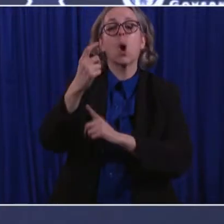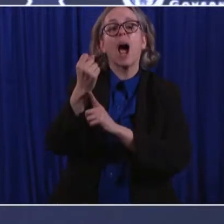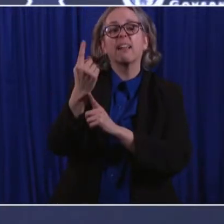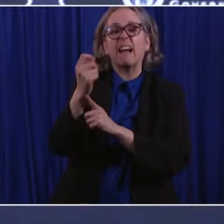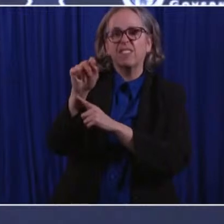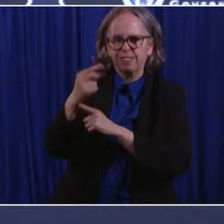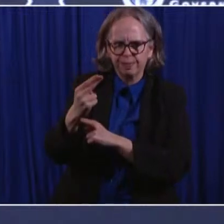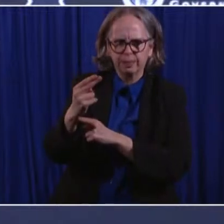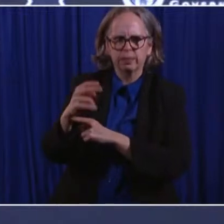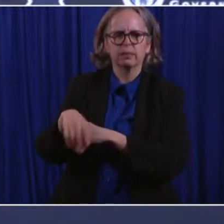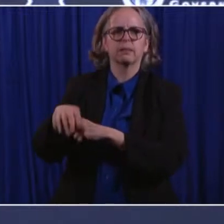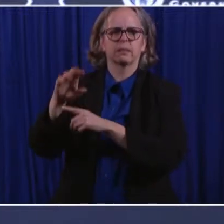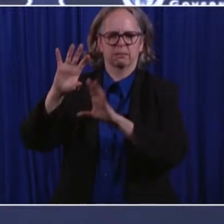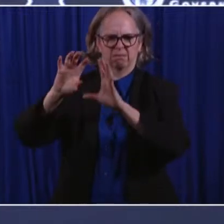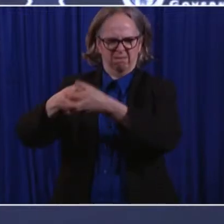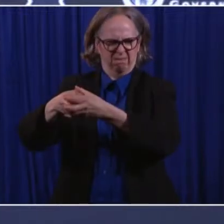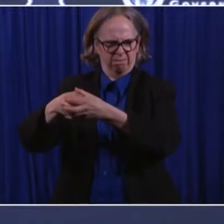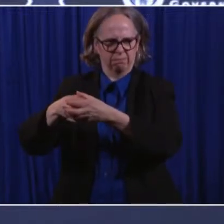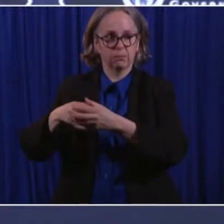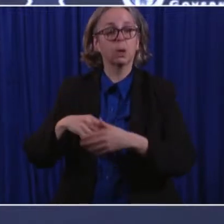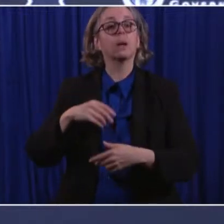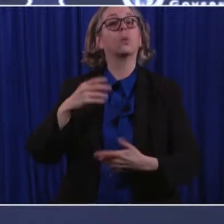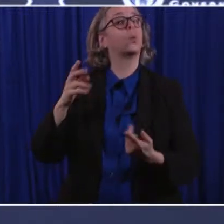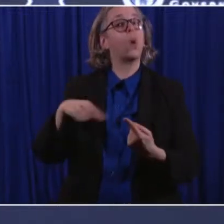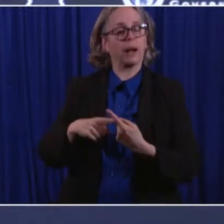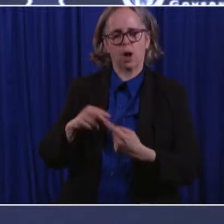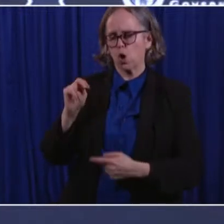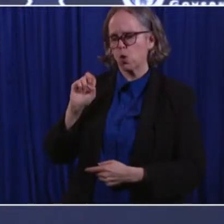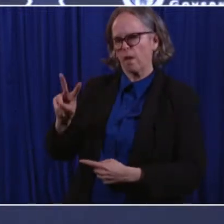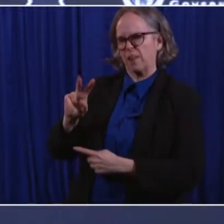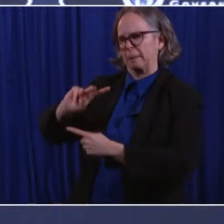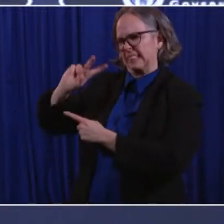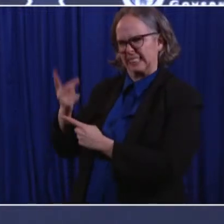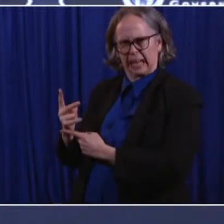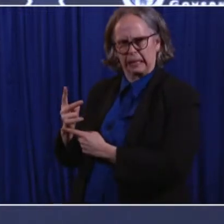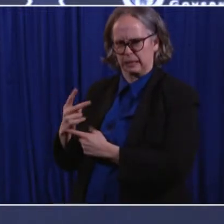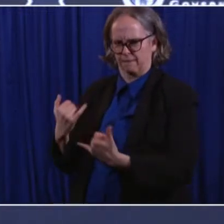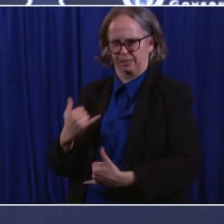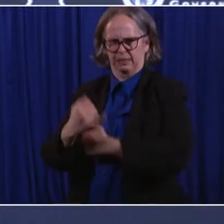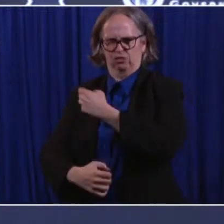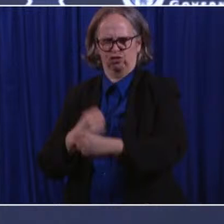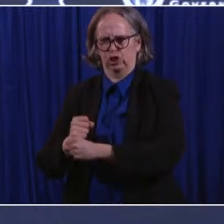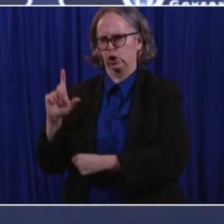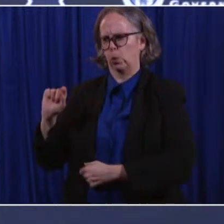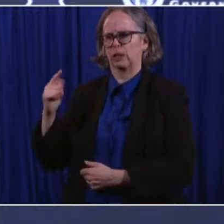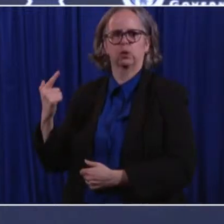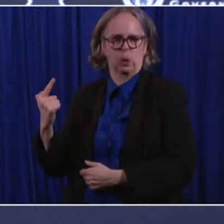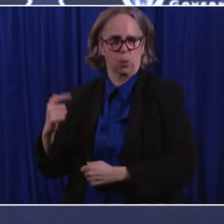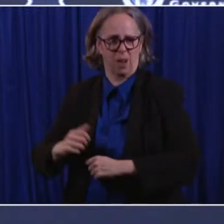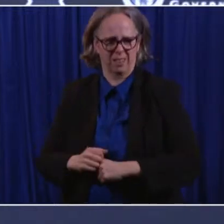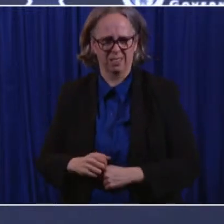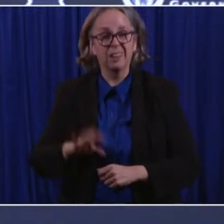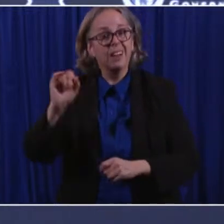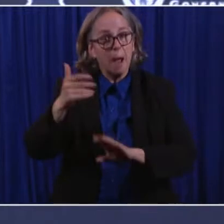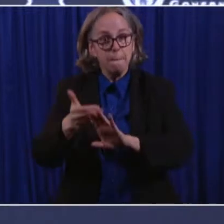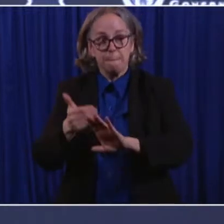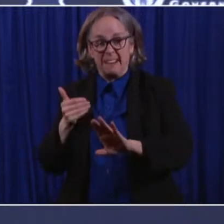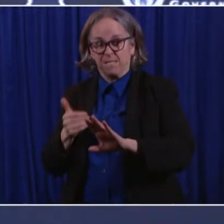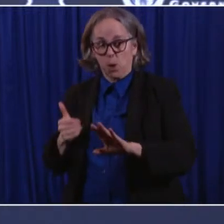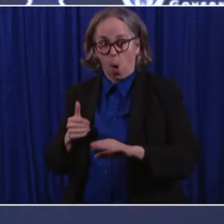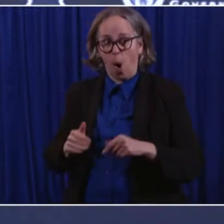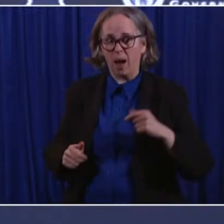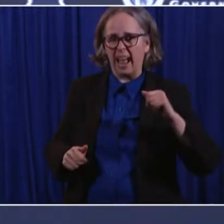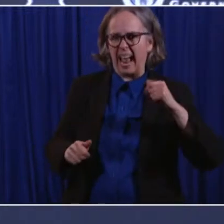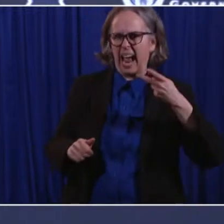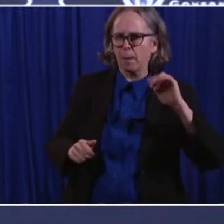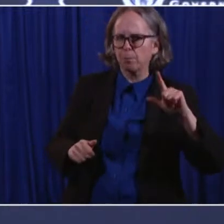2nd, 2021 to fill this vacancy. The primary for this seat